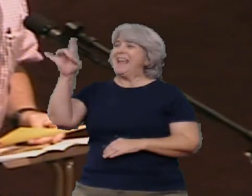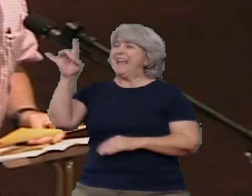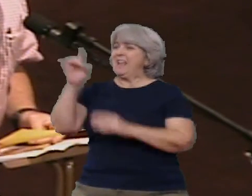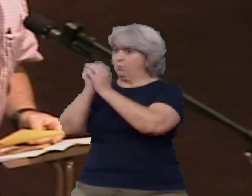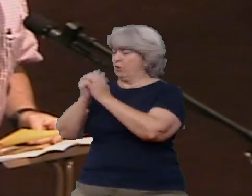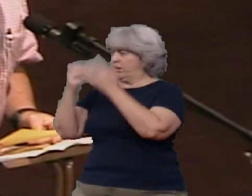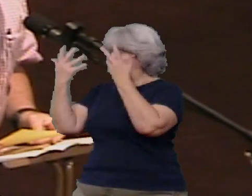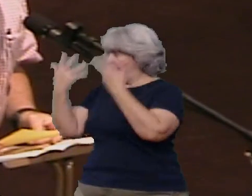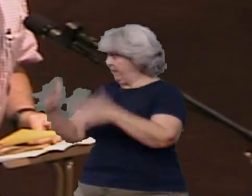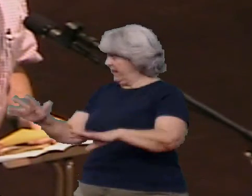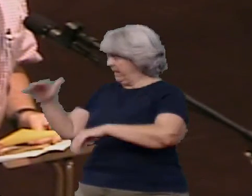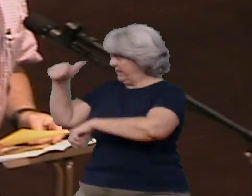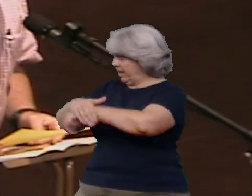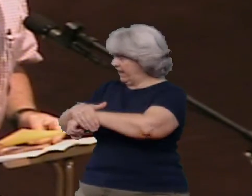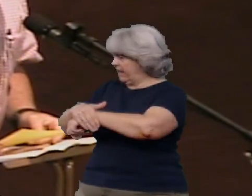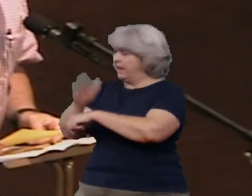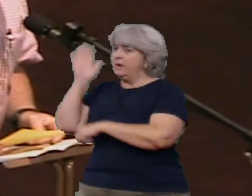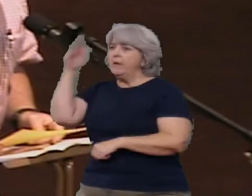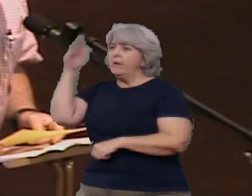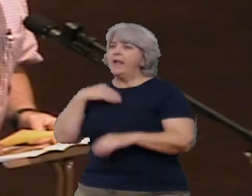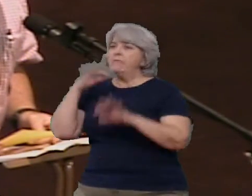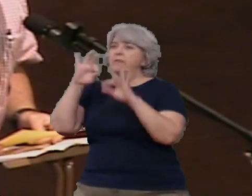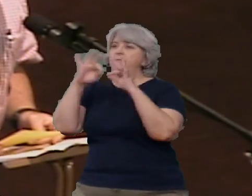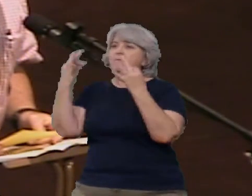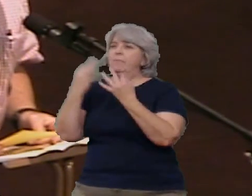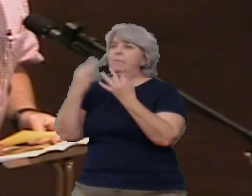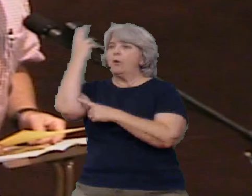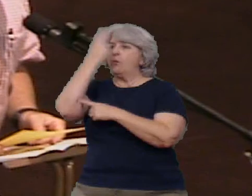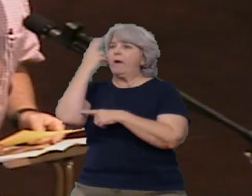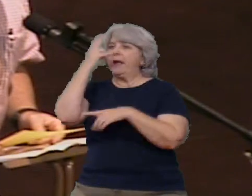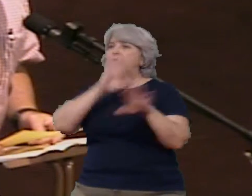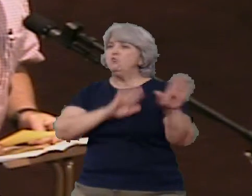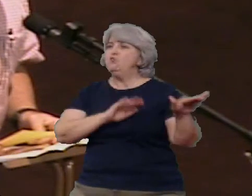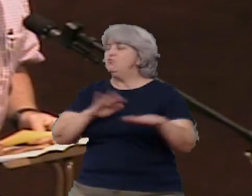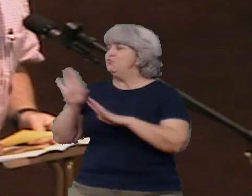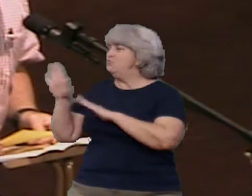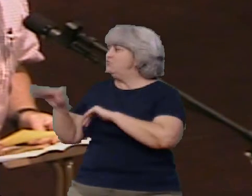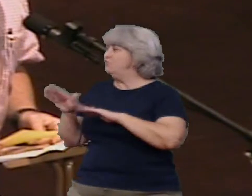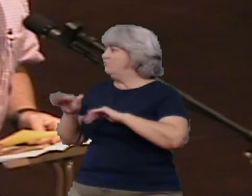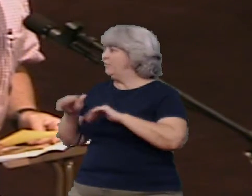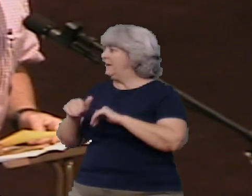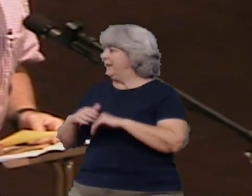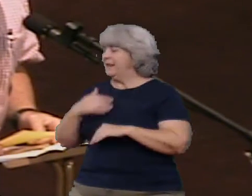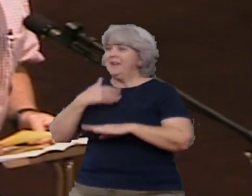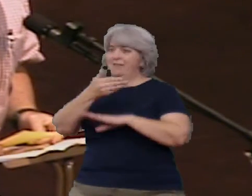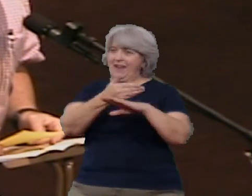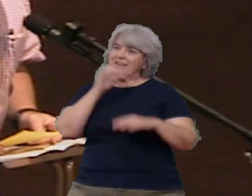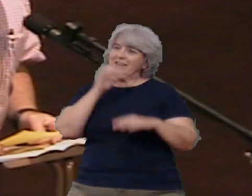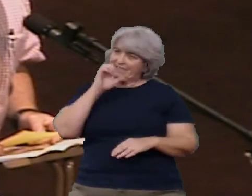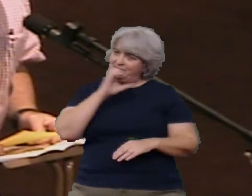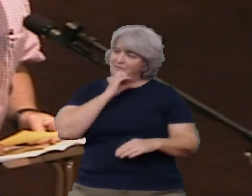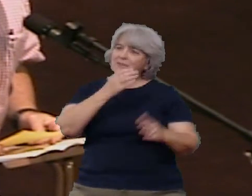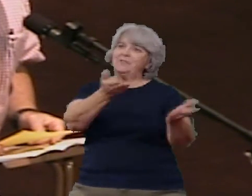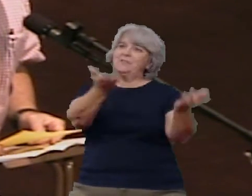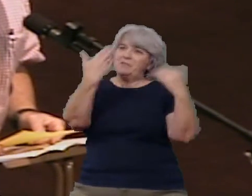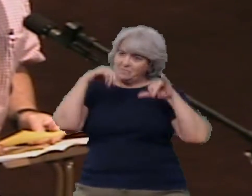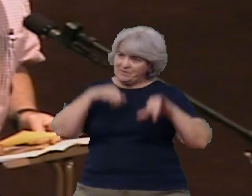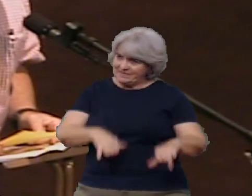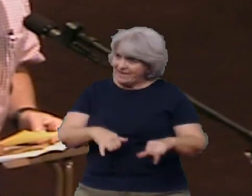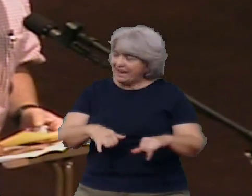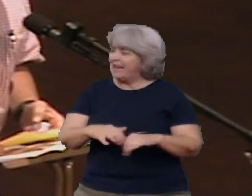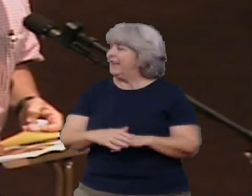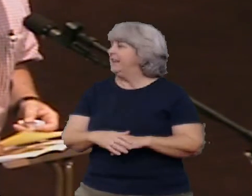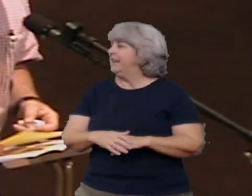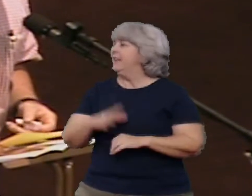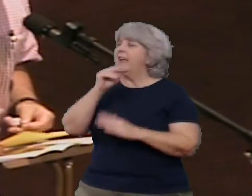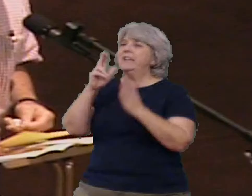services. The prime timers are invited as our special guest. There's a sign-up sheet, so please sign up for that. There's also a sign-up sheet